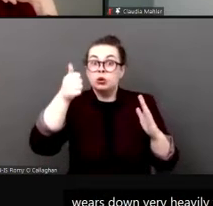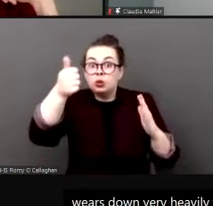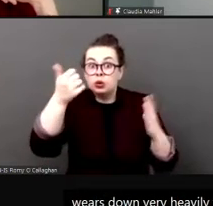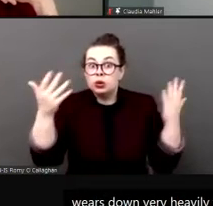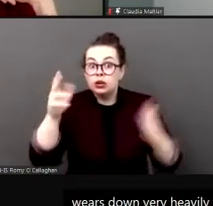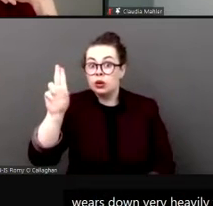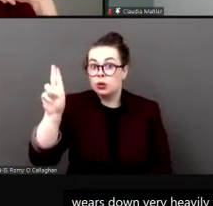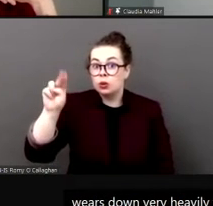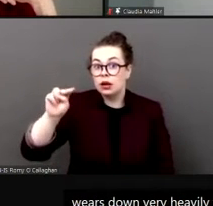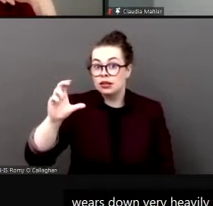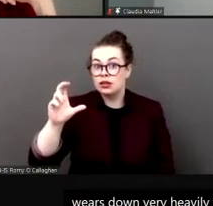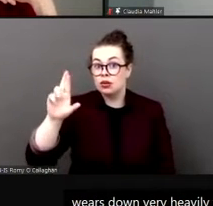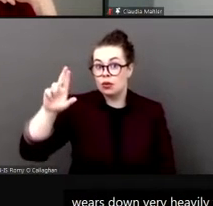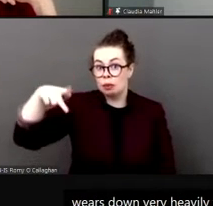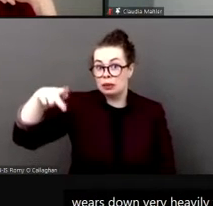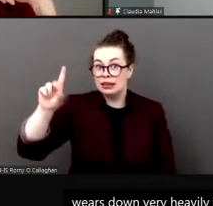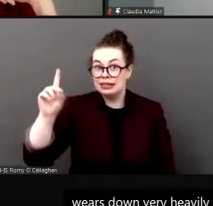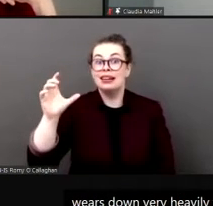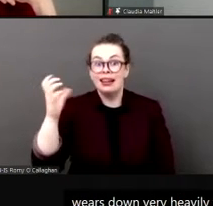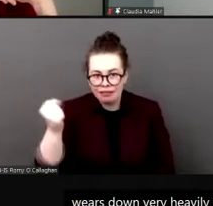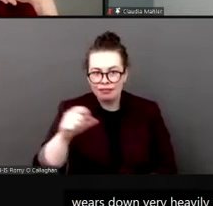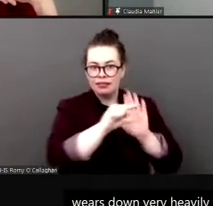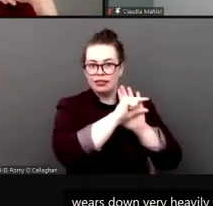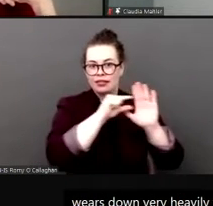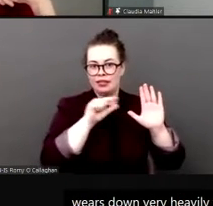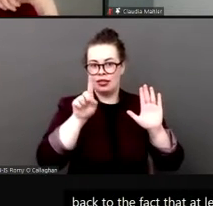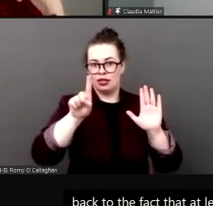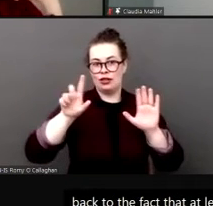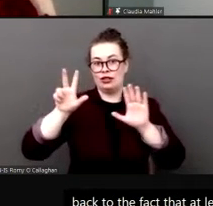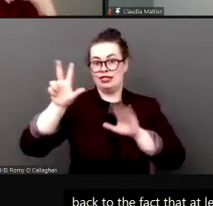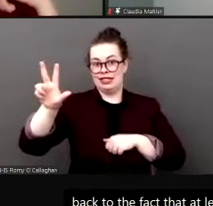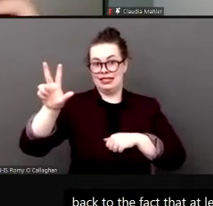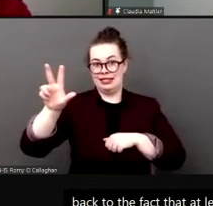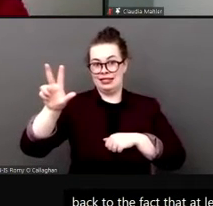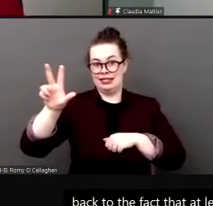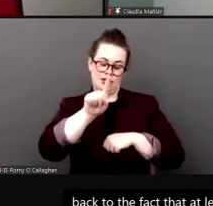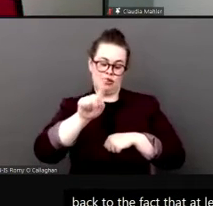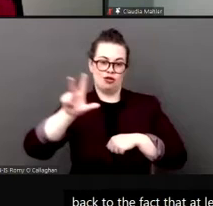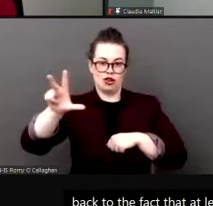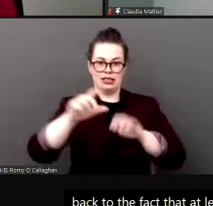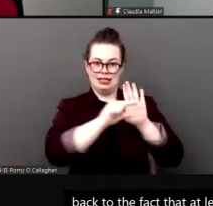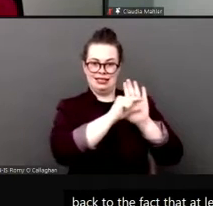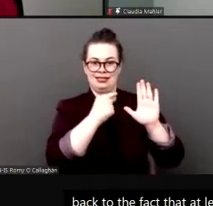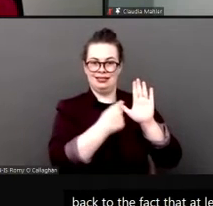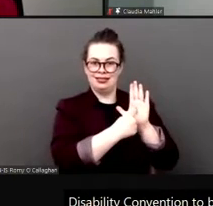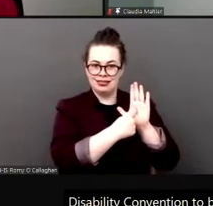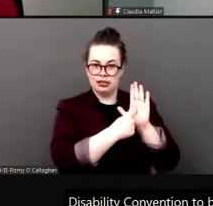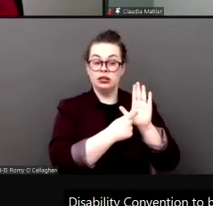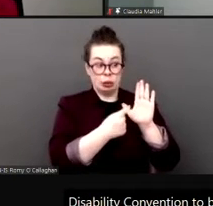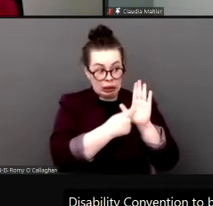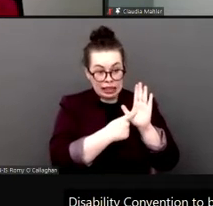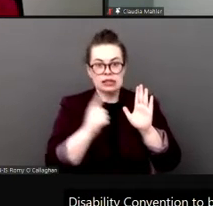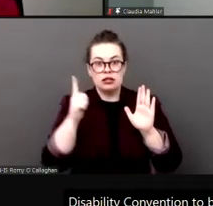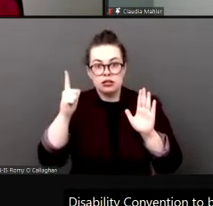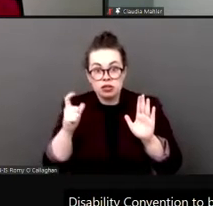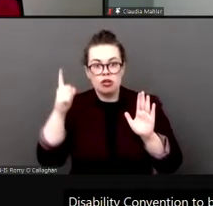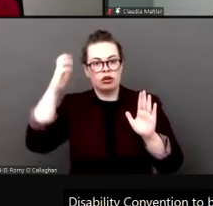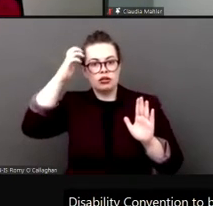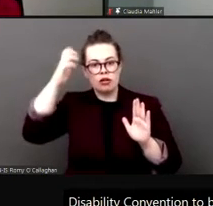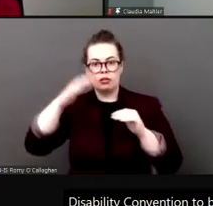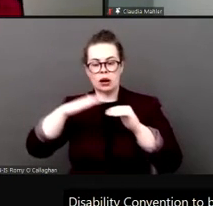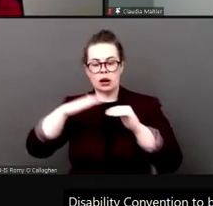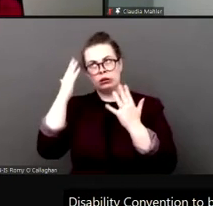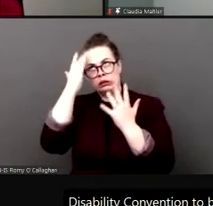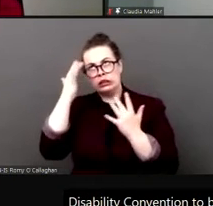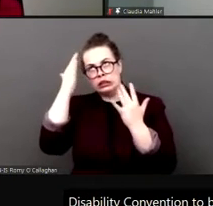the Disability Convention to begin asking the right questions, which of course is a precondition to putting in place the right kinds